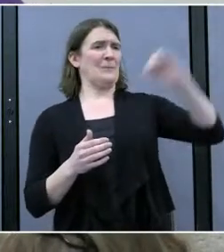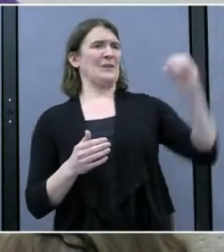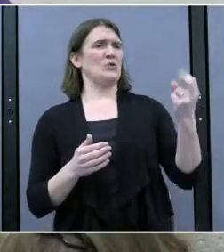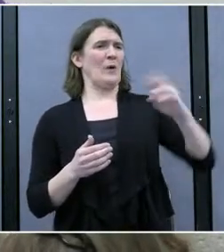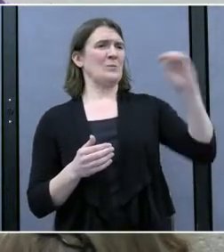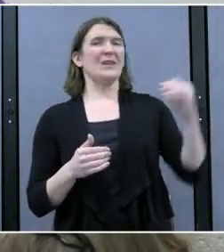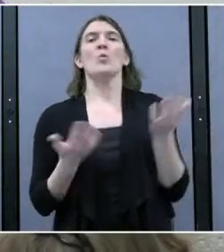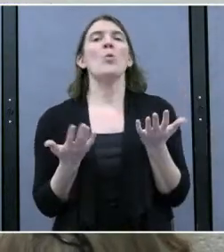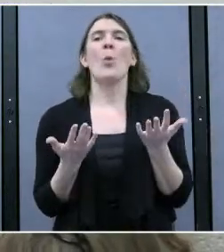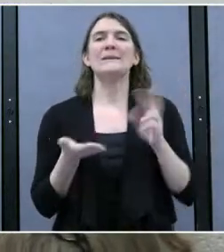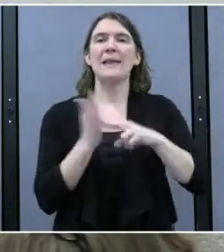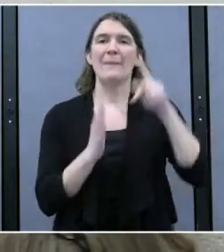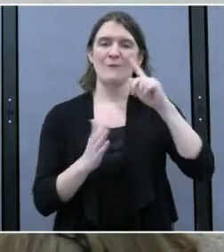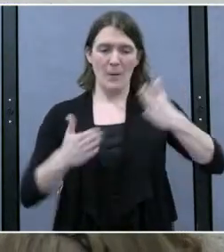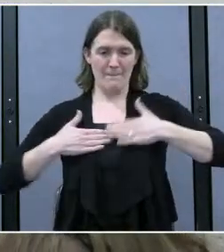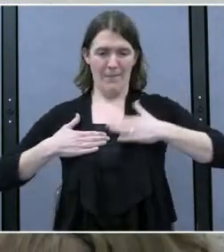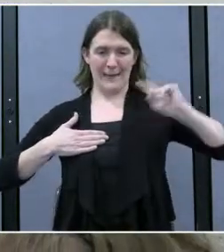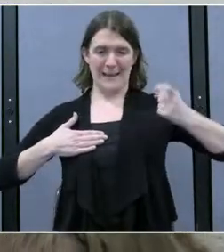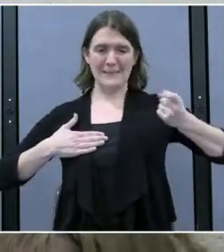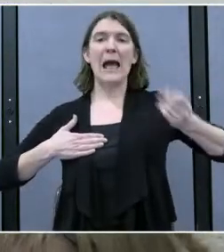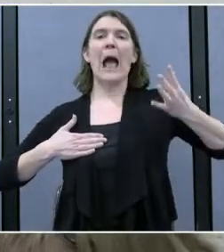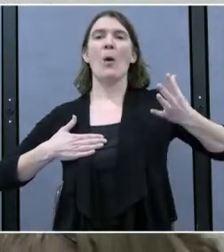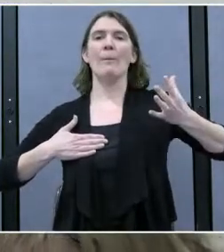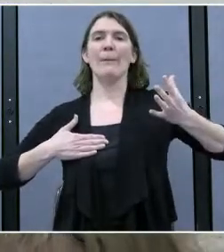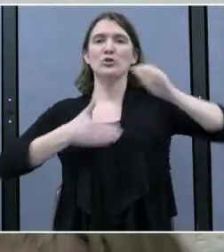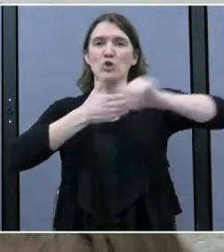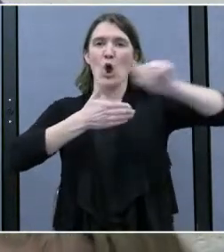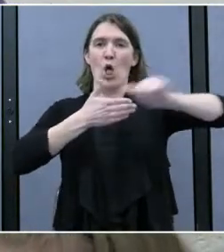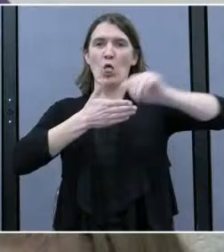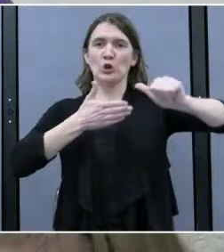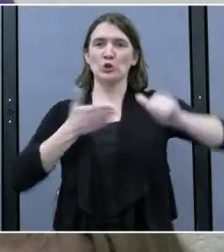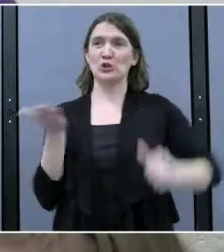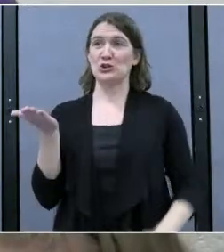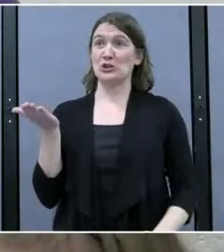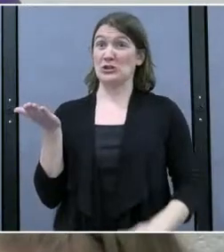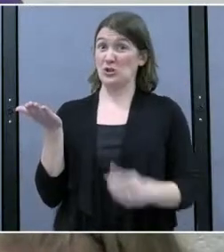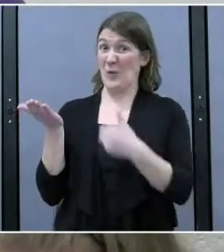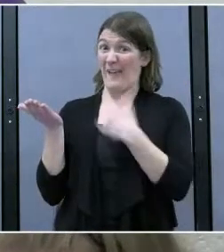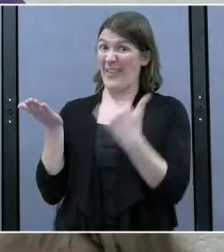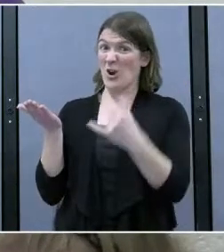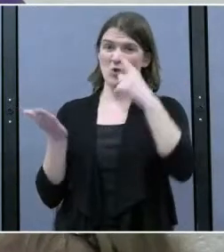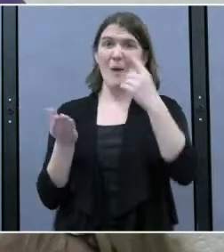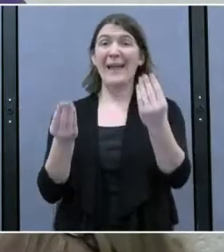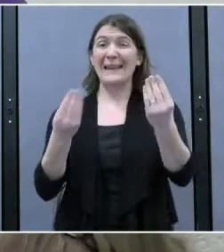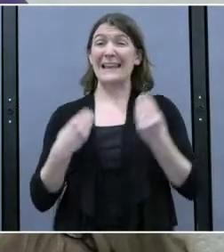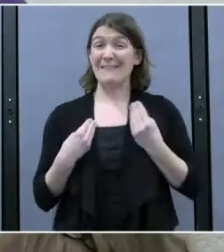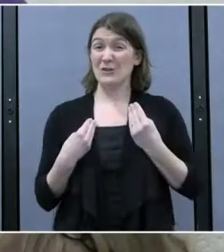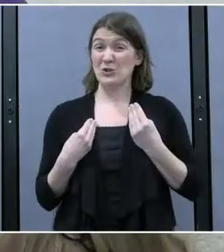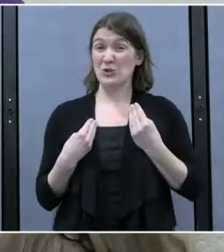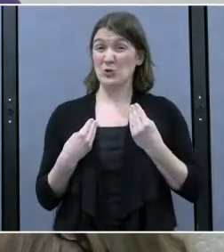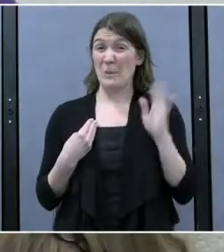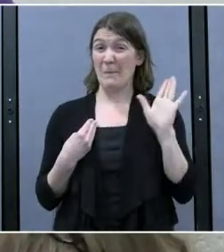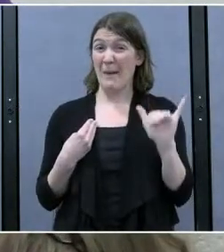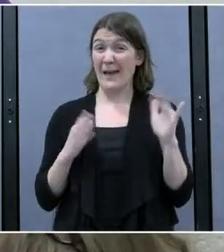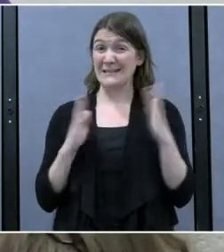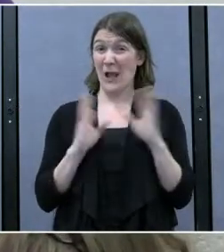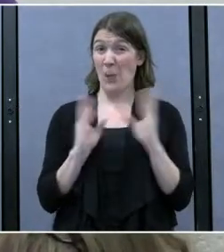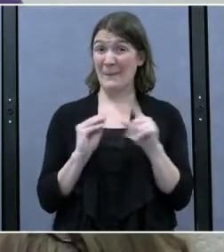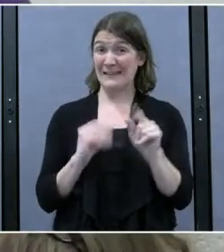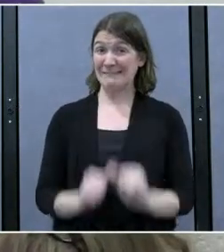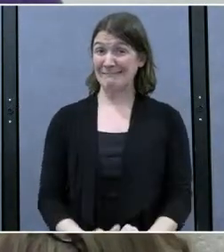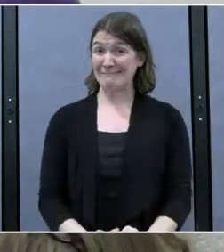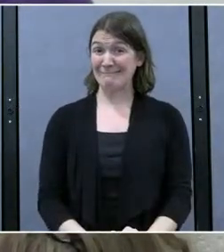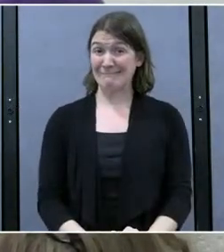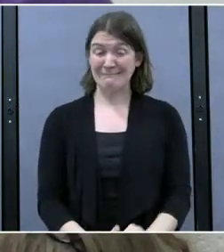now during town meetings? So curious if A, we have that now, or B, can be calculated before that